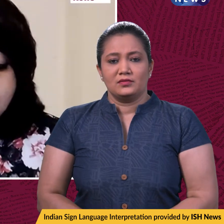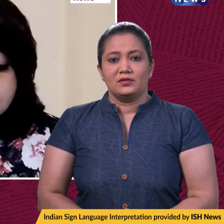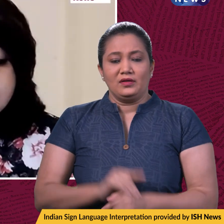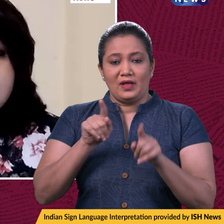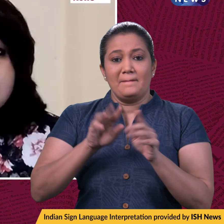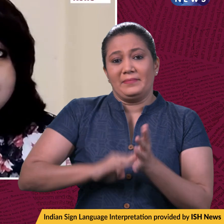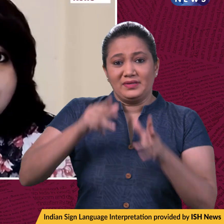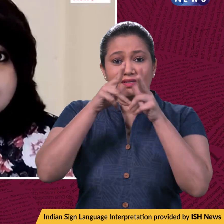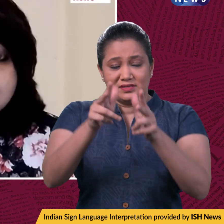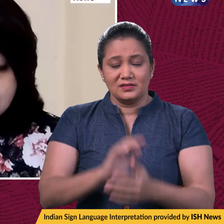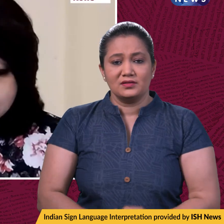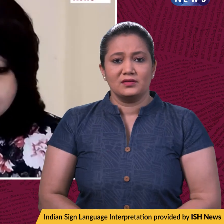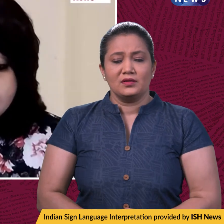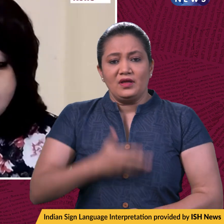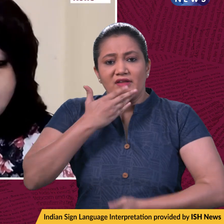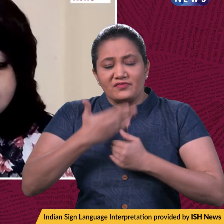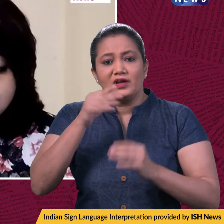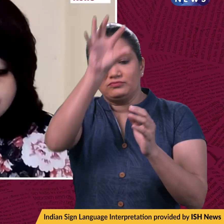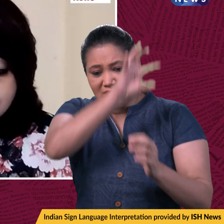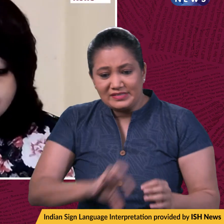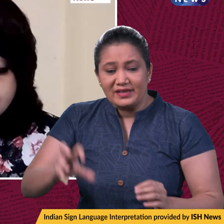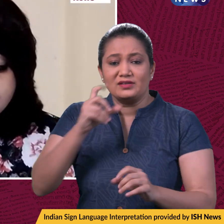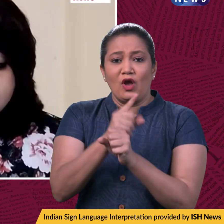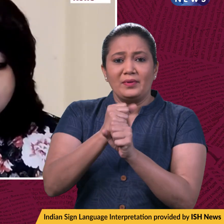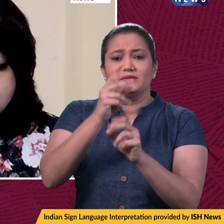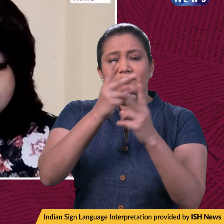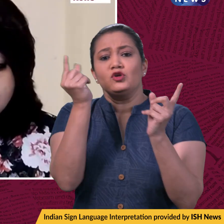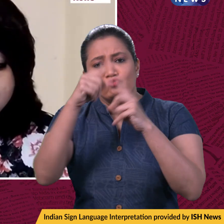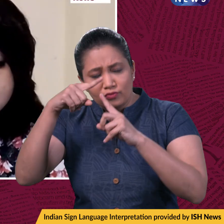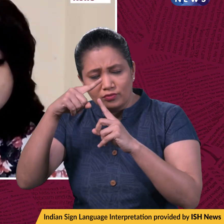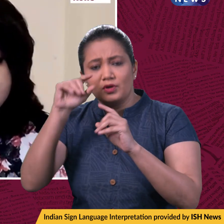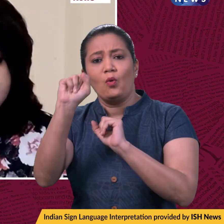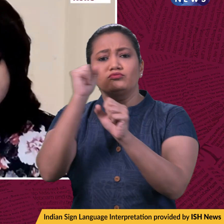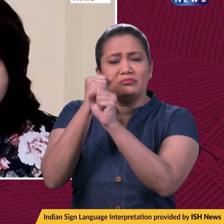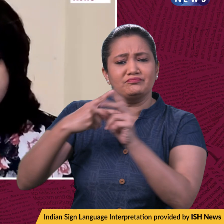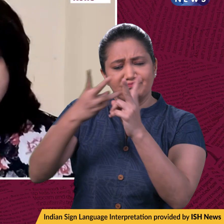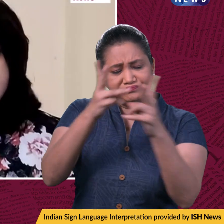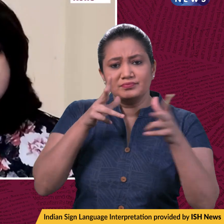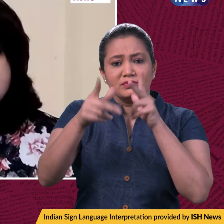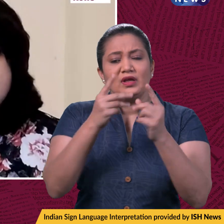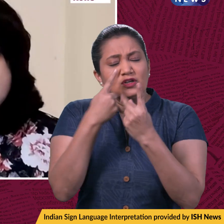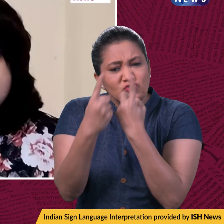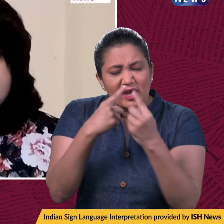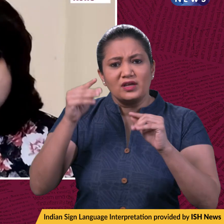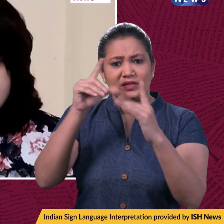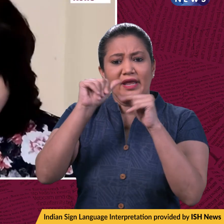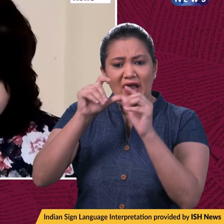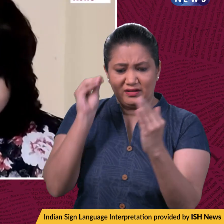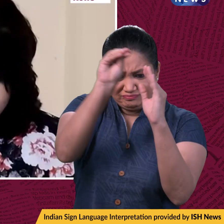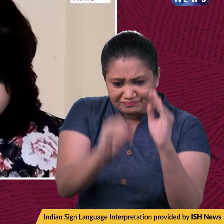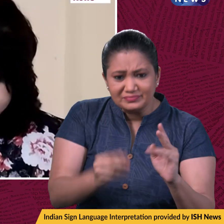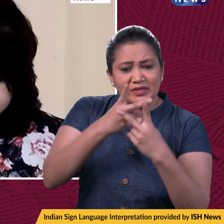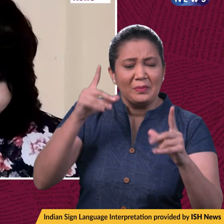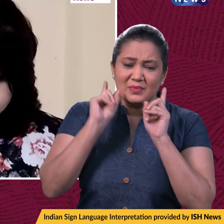Welfare has advised states and union territories on multiple occasions to ensure correctness of data entry,